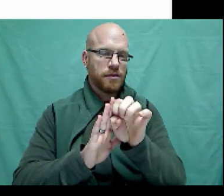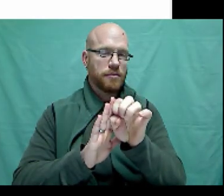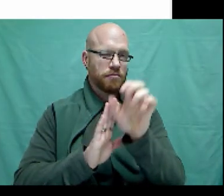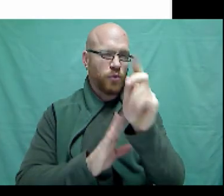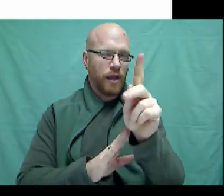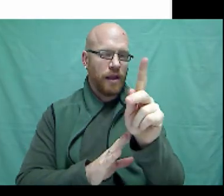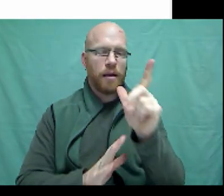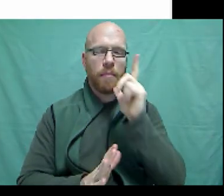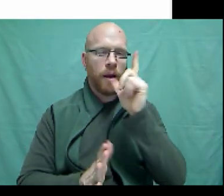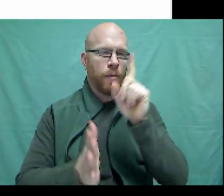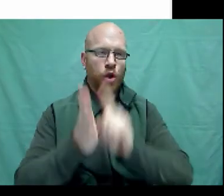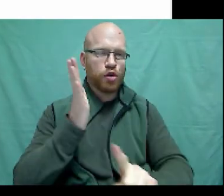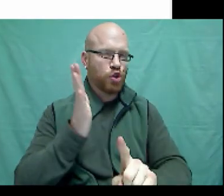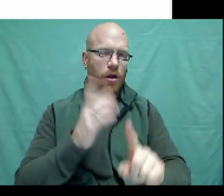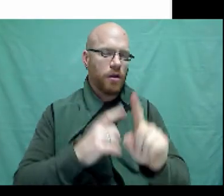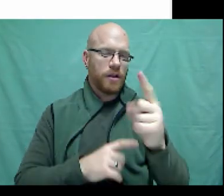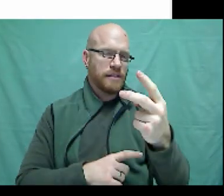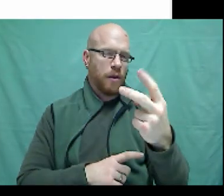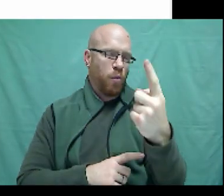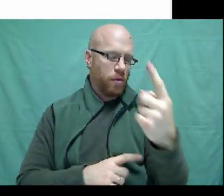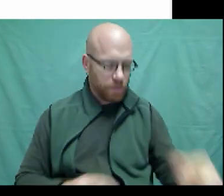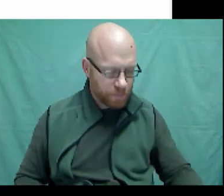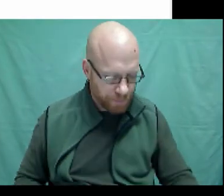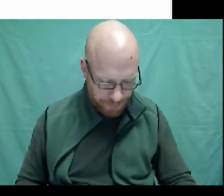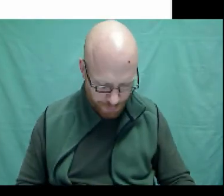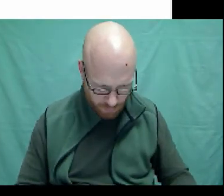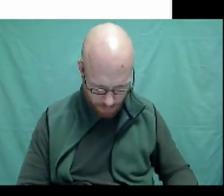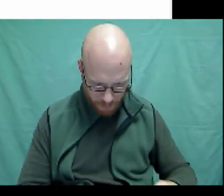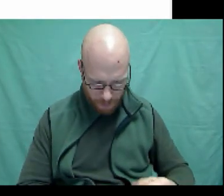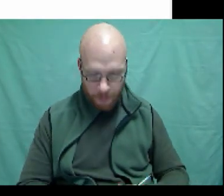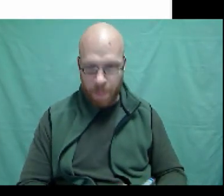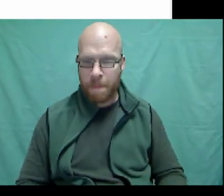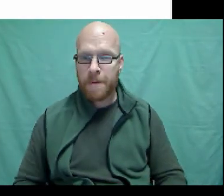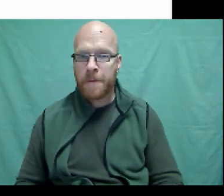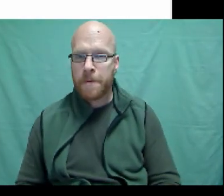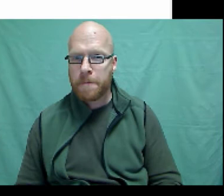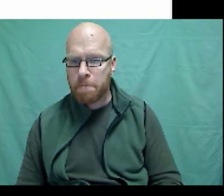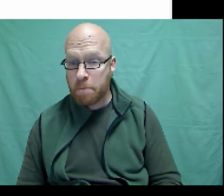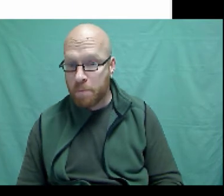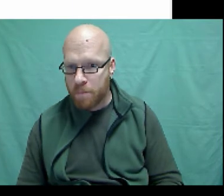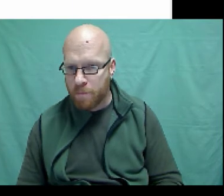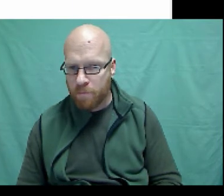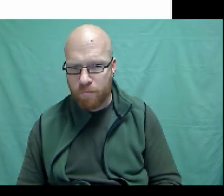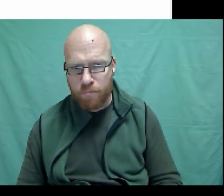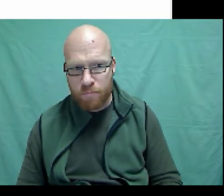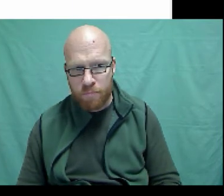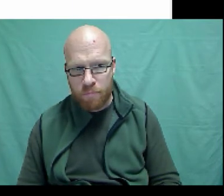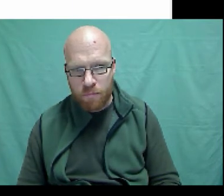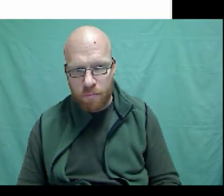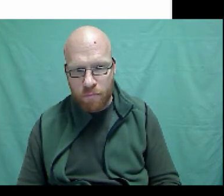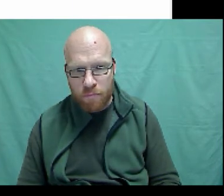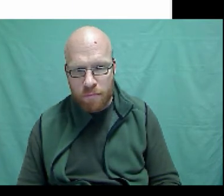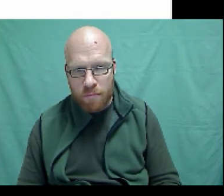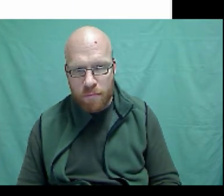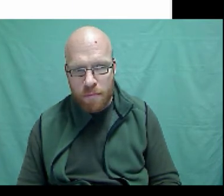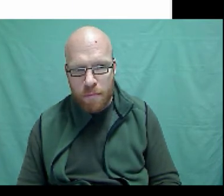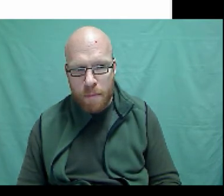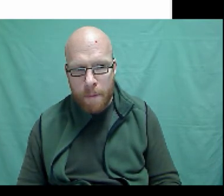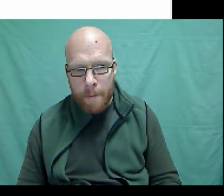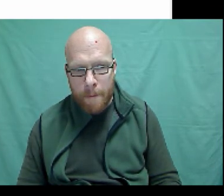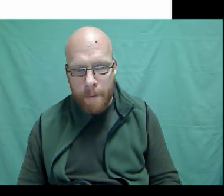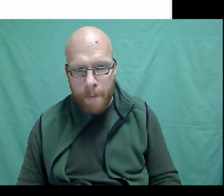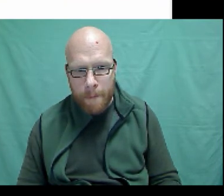The next two examples we're going to work on, but I'm not going to check the second example. Number 2.